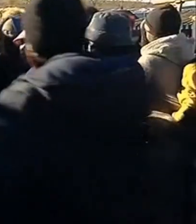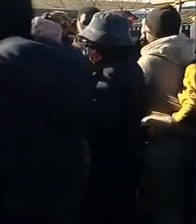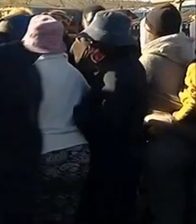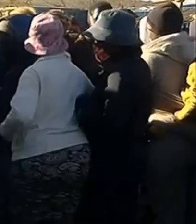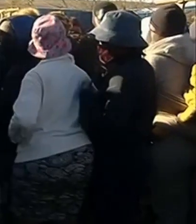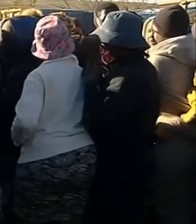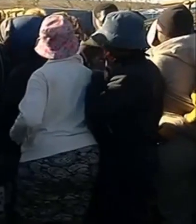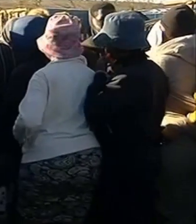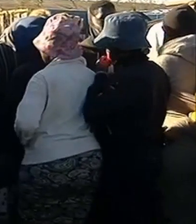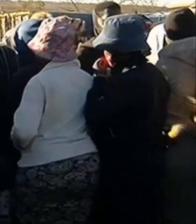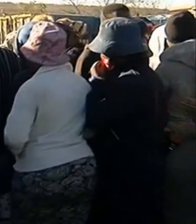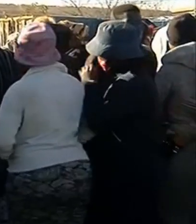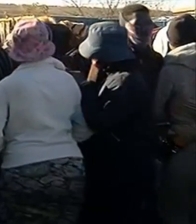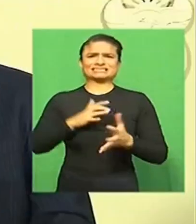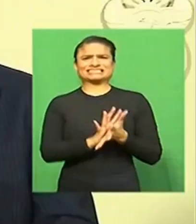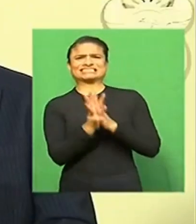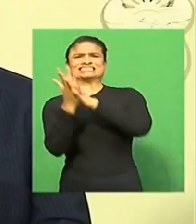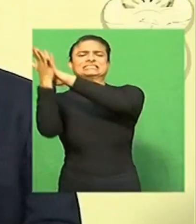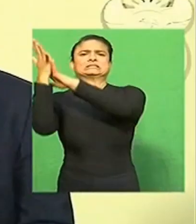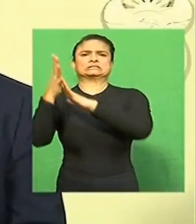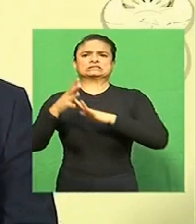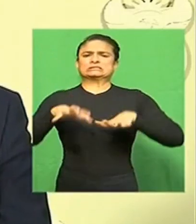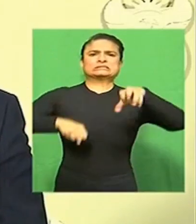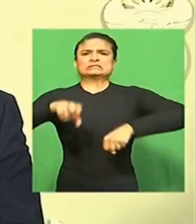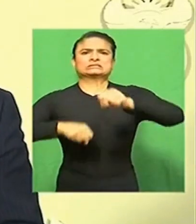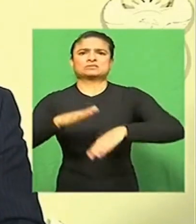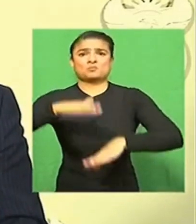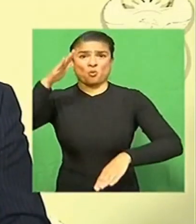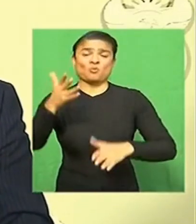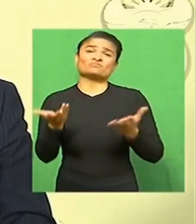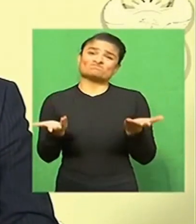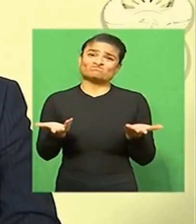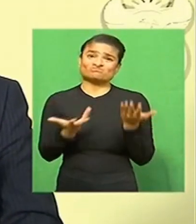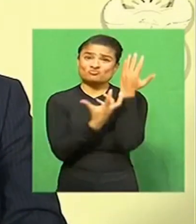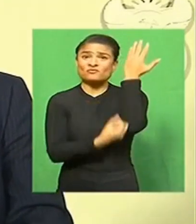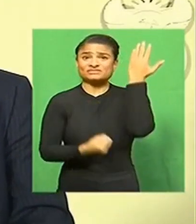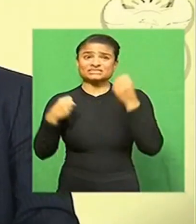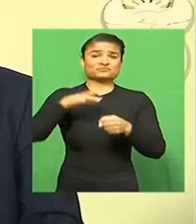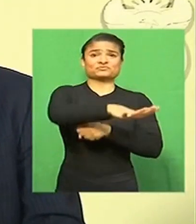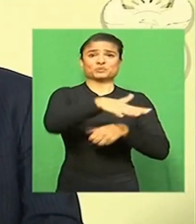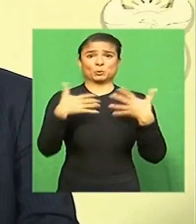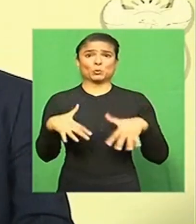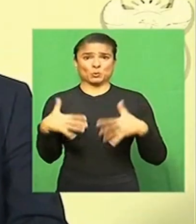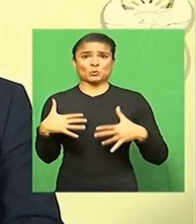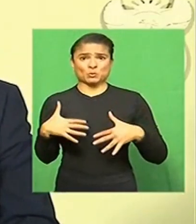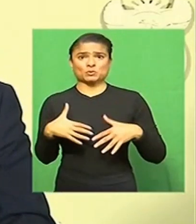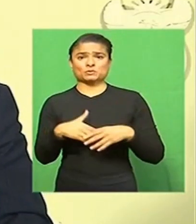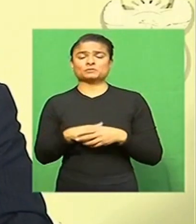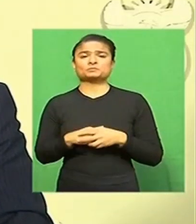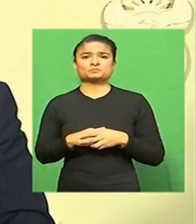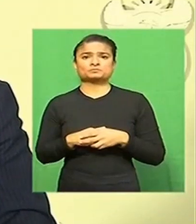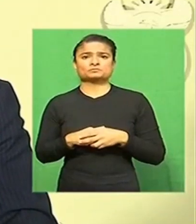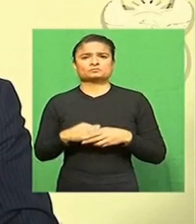To support those who have no means of supporting themselves, we are reinstating the Social